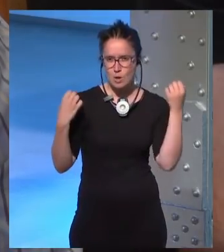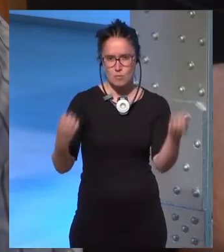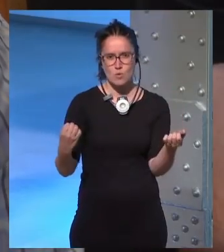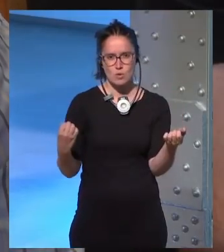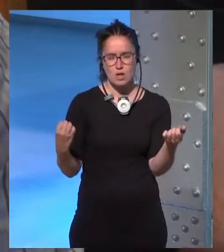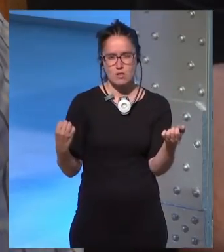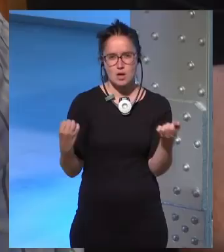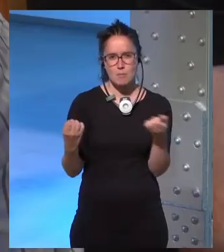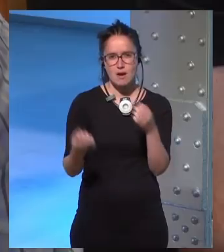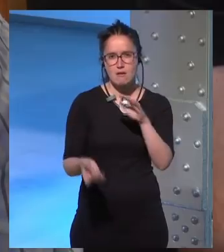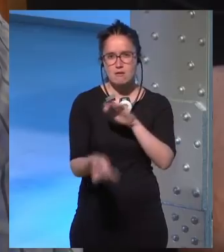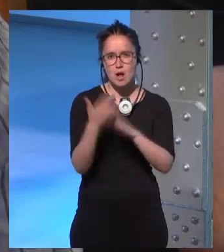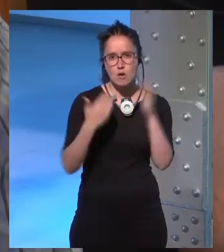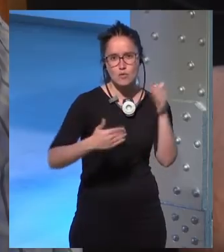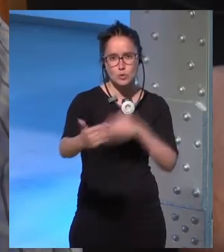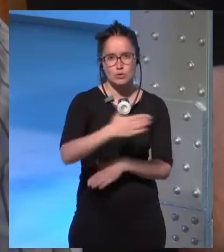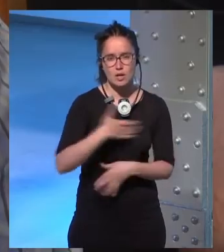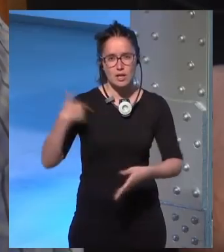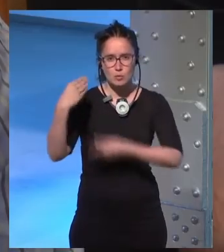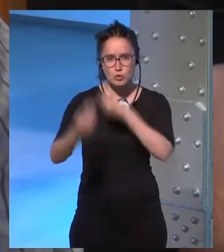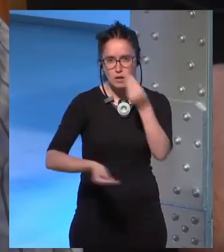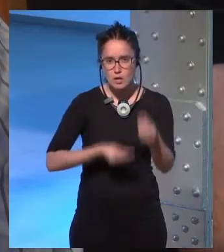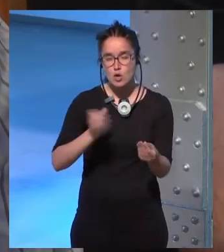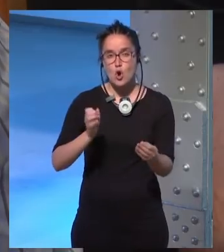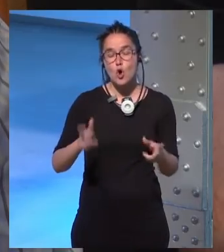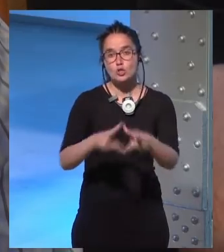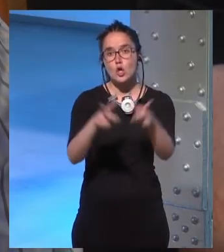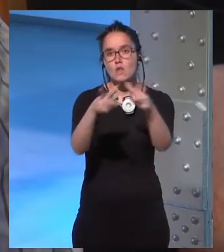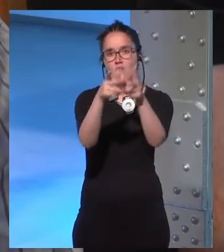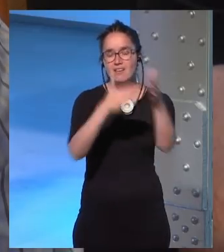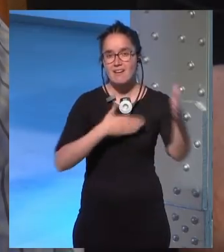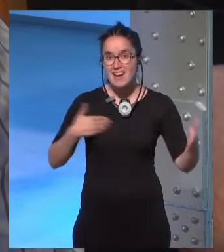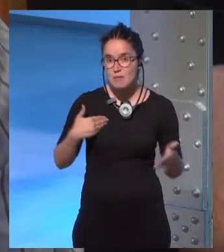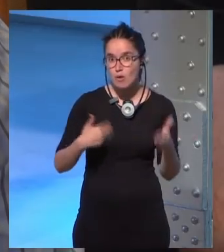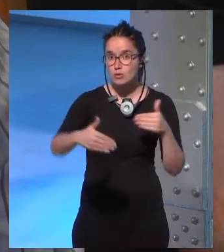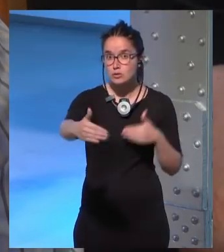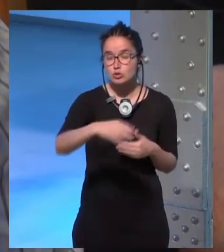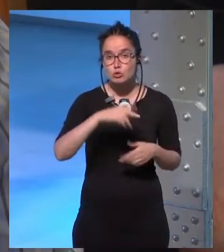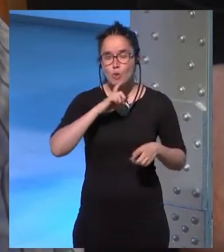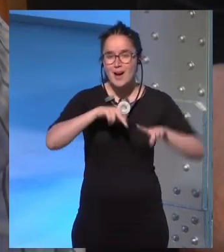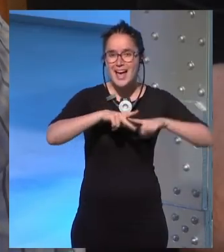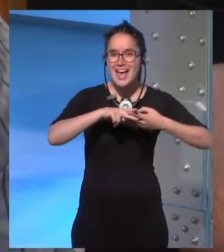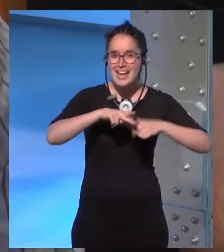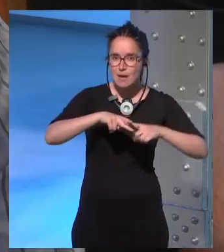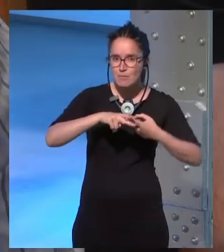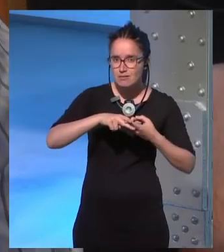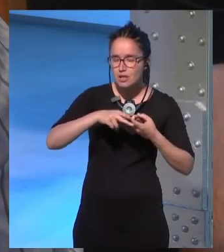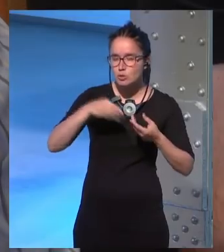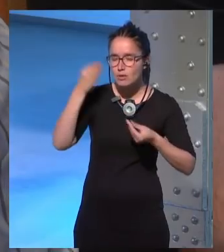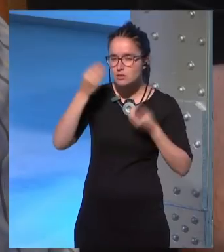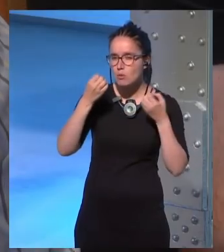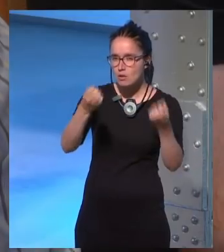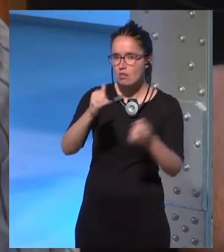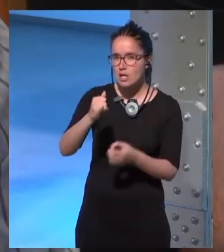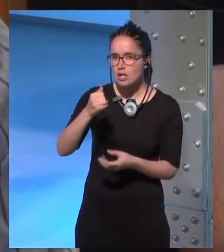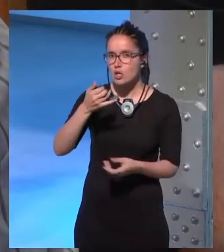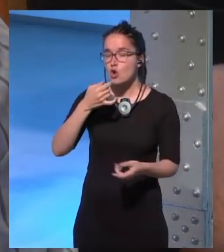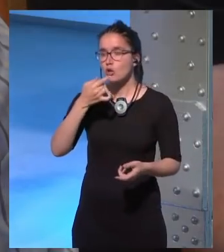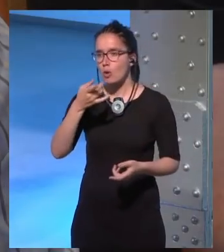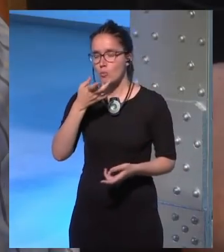science fiction can also be a powerful tool to build the future that we want, the society that we want to become? Do